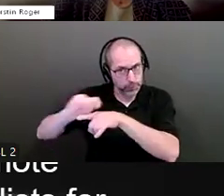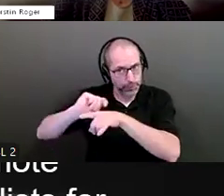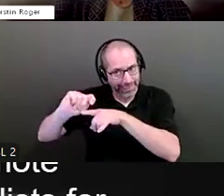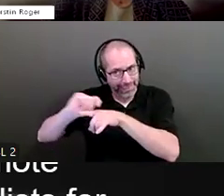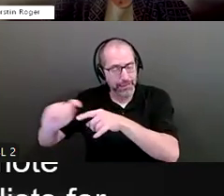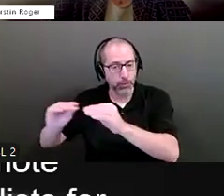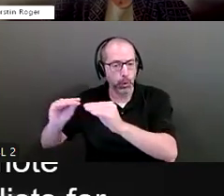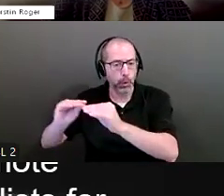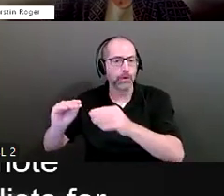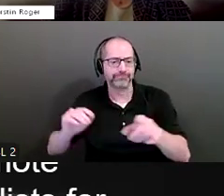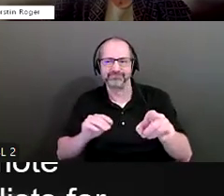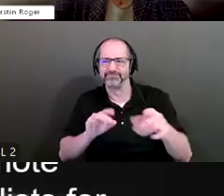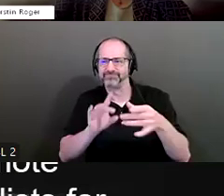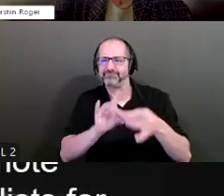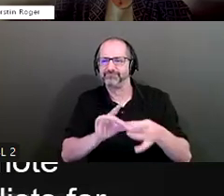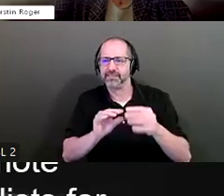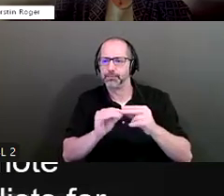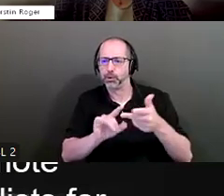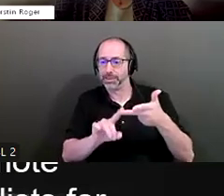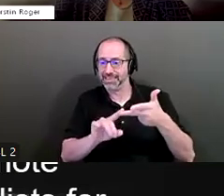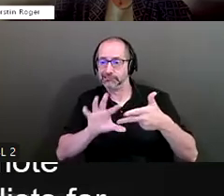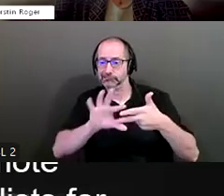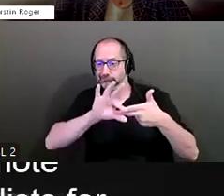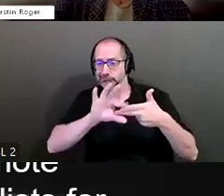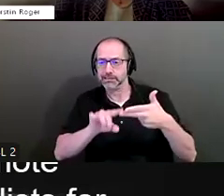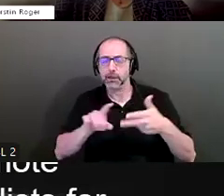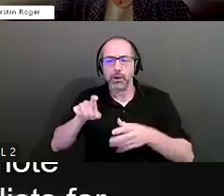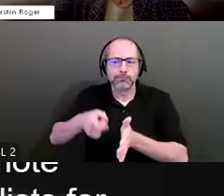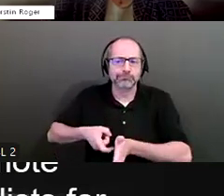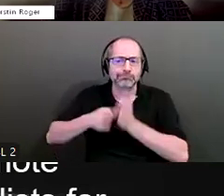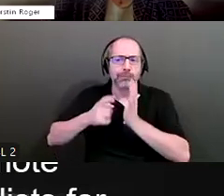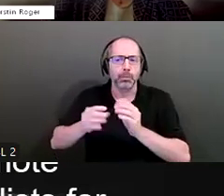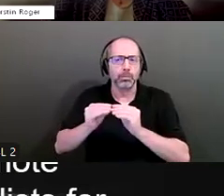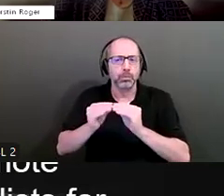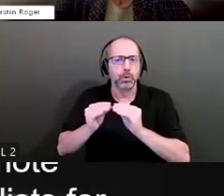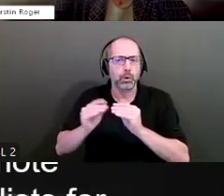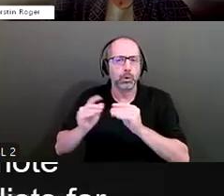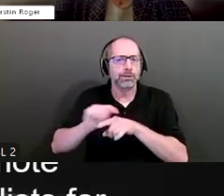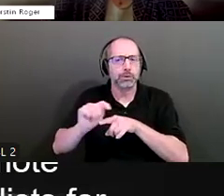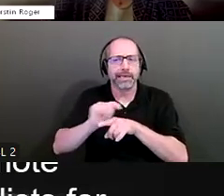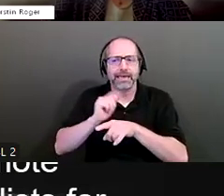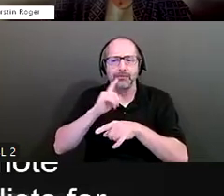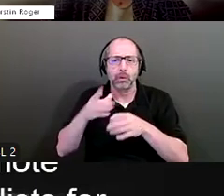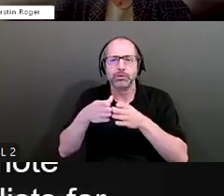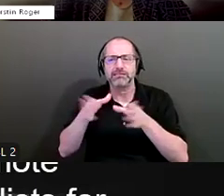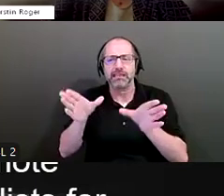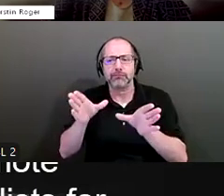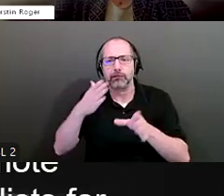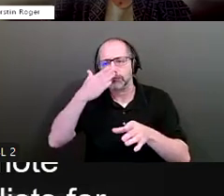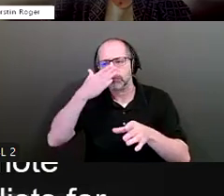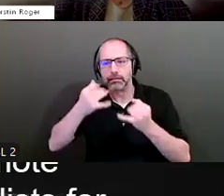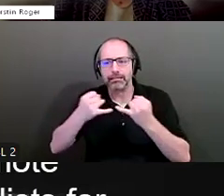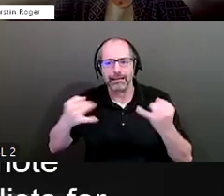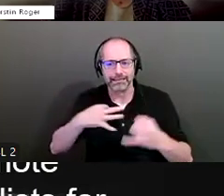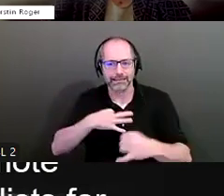2 recommendation, that more training be provided to more general frontline staff.